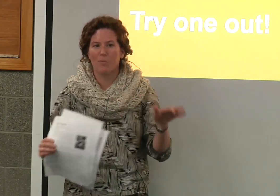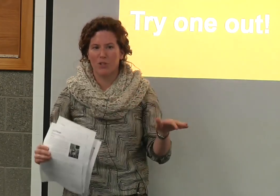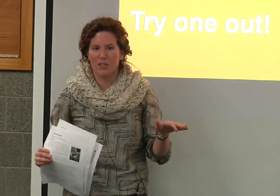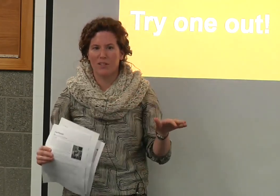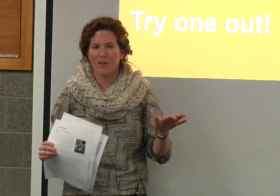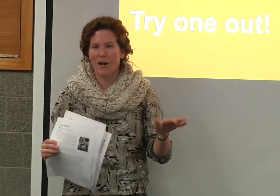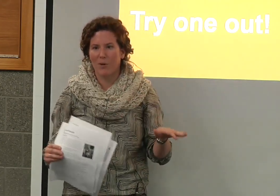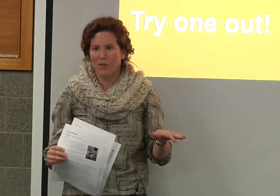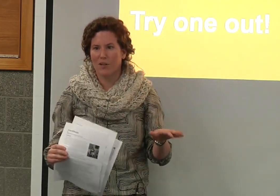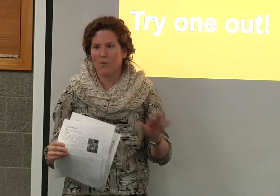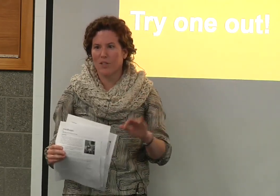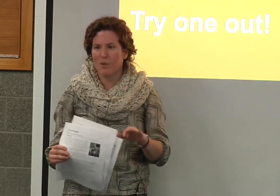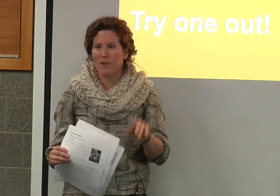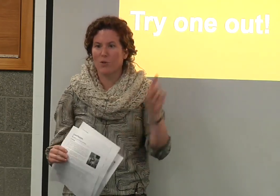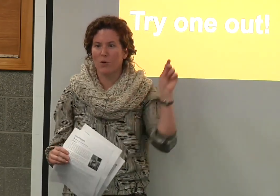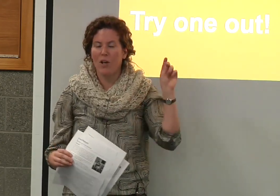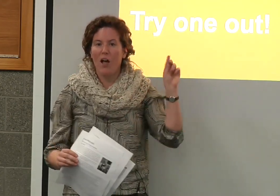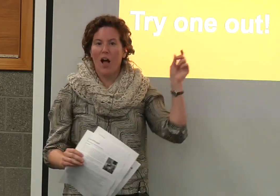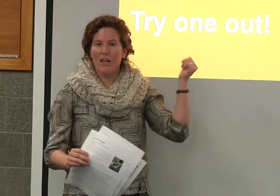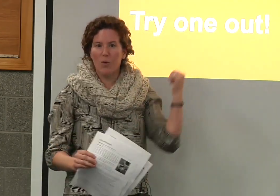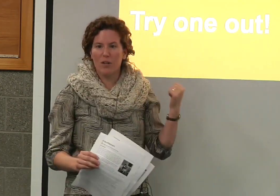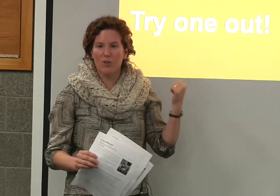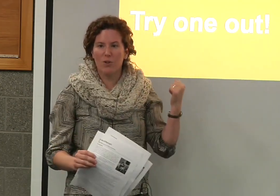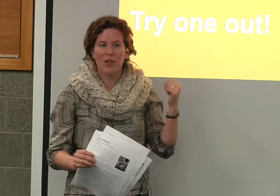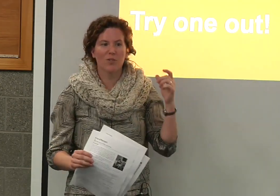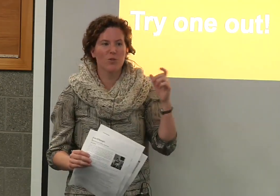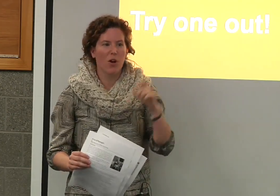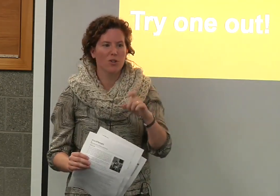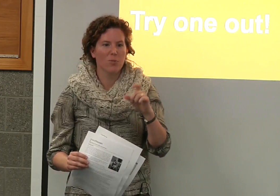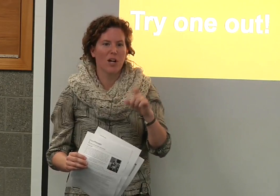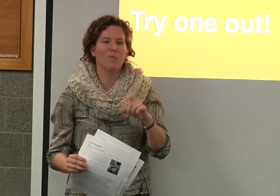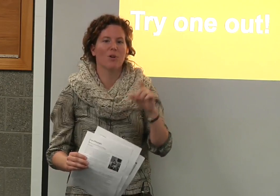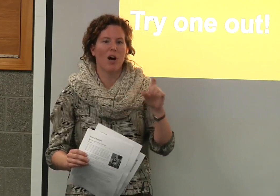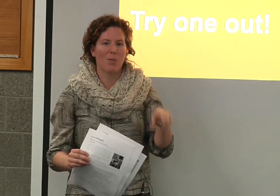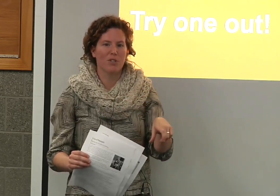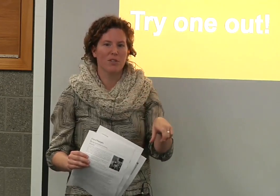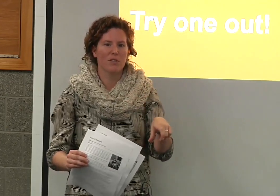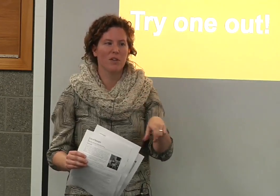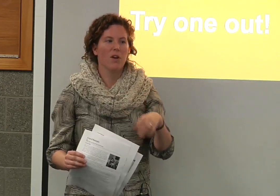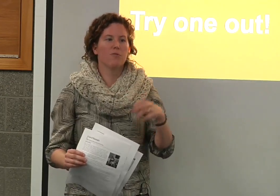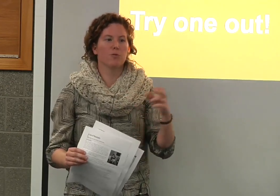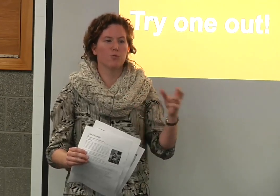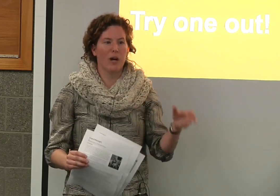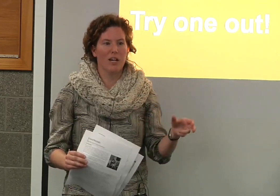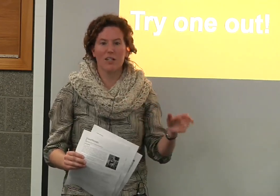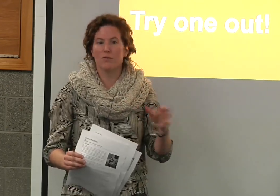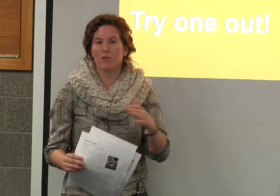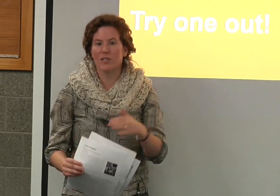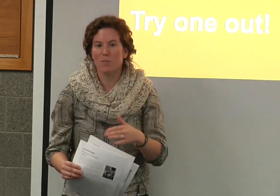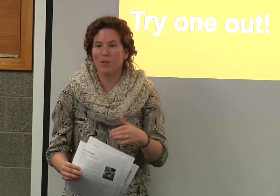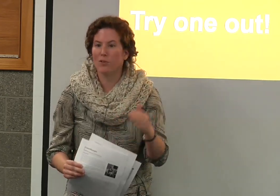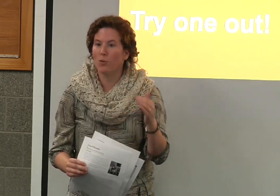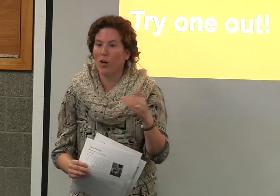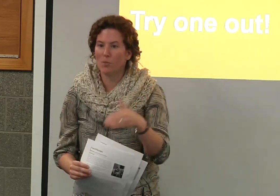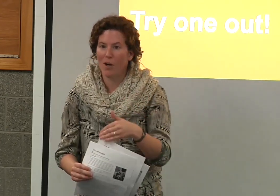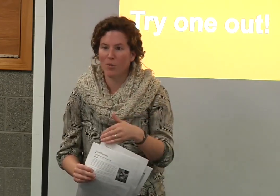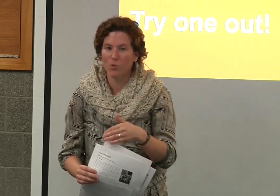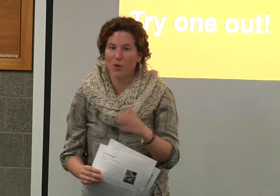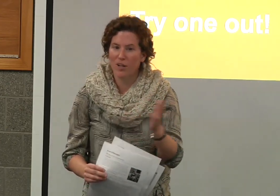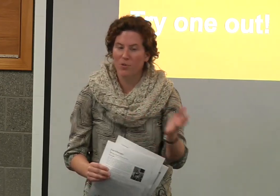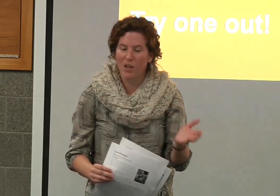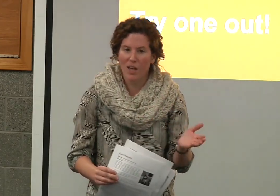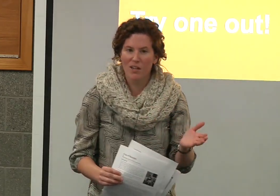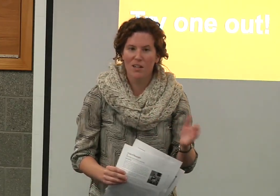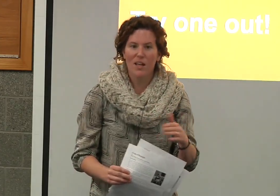there's a lot of options that are out there for thinking about it. So I can quickly show you that. Those also become your options for writing. So for example, if you